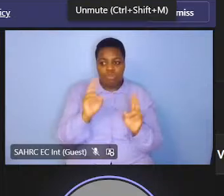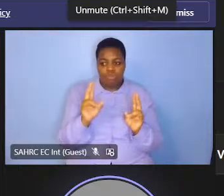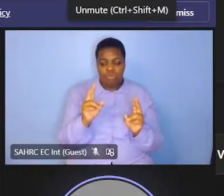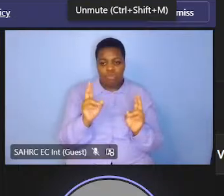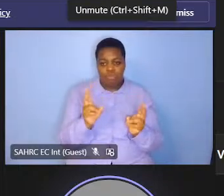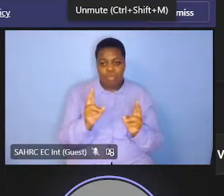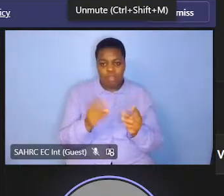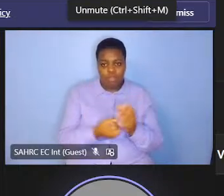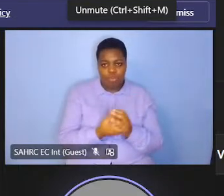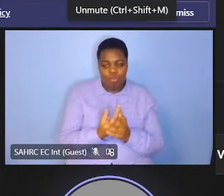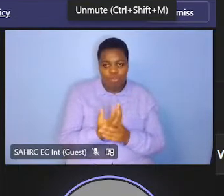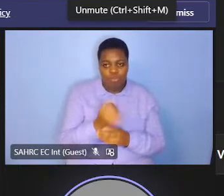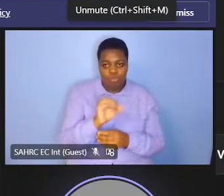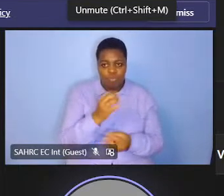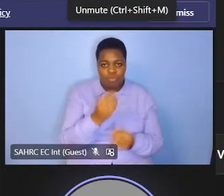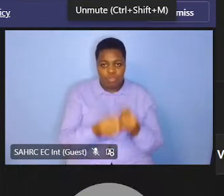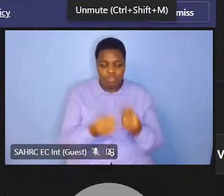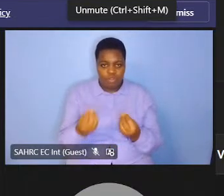development of the child.